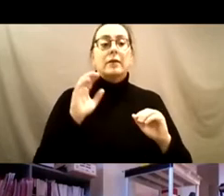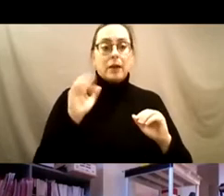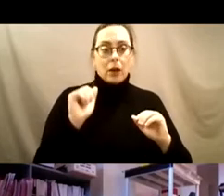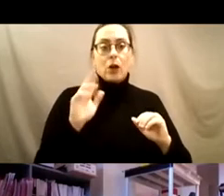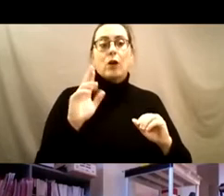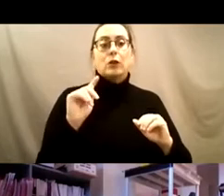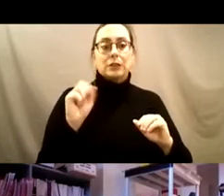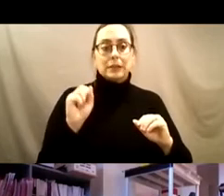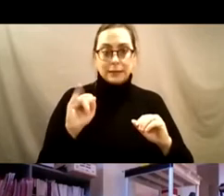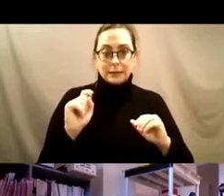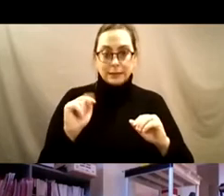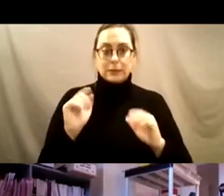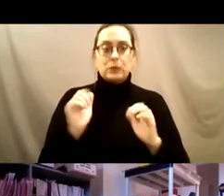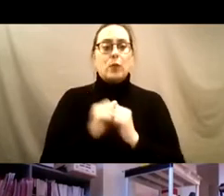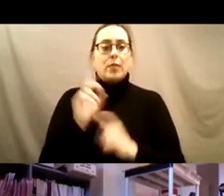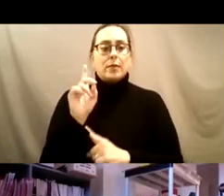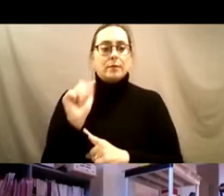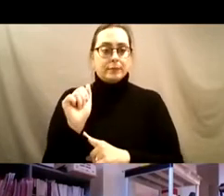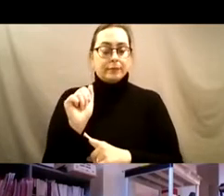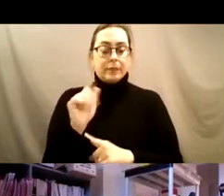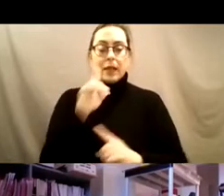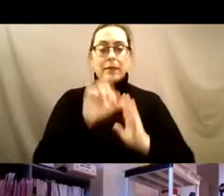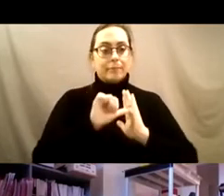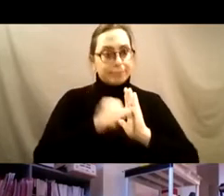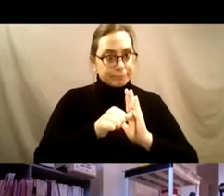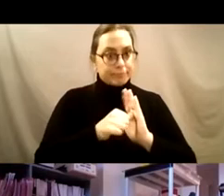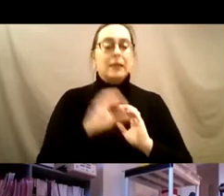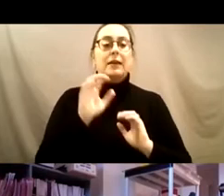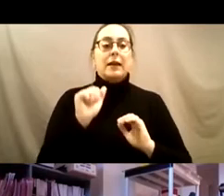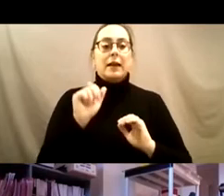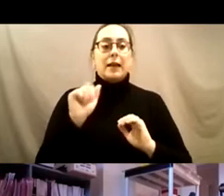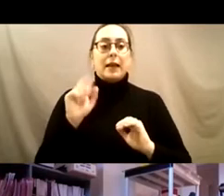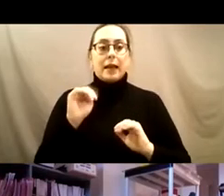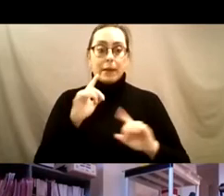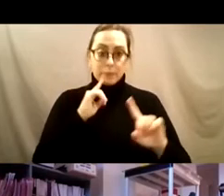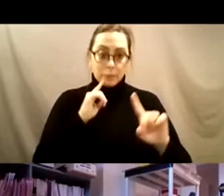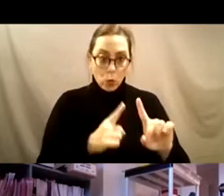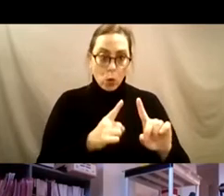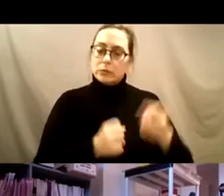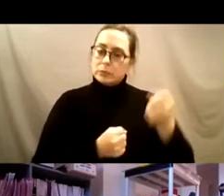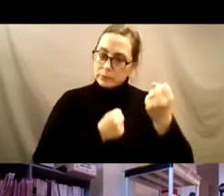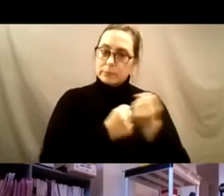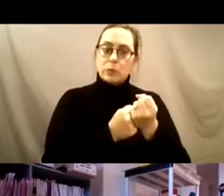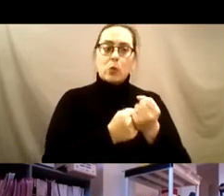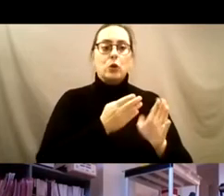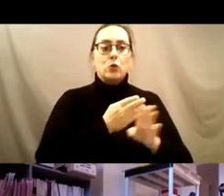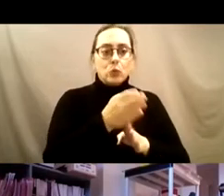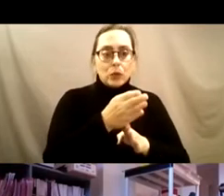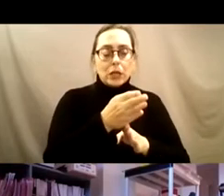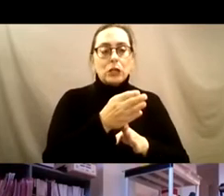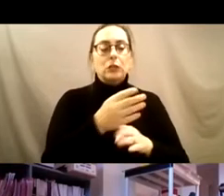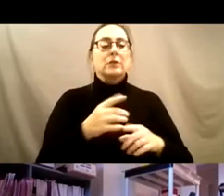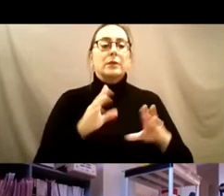disabilities. Again, this reinforced AANM's goal to be a leader in supporting the careers and